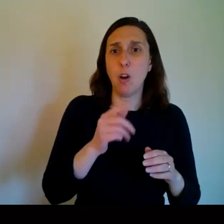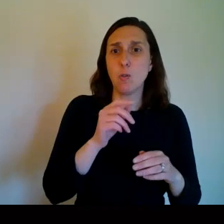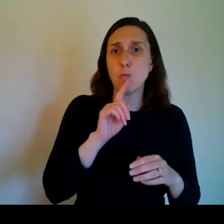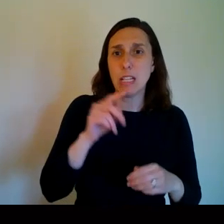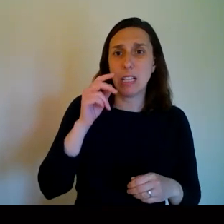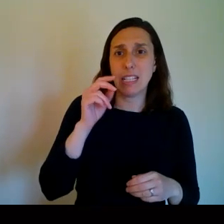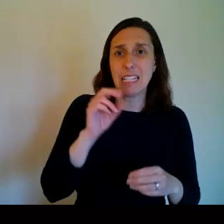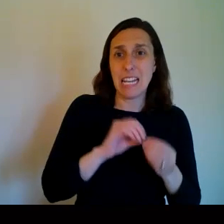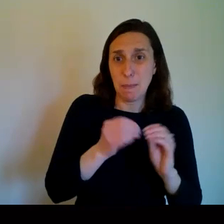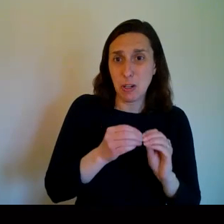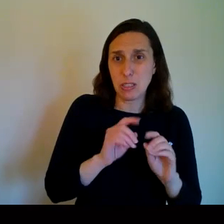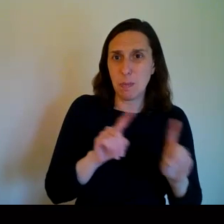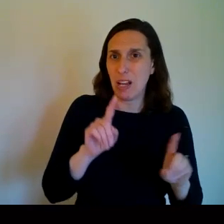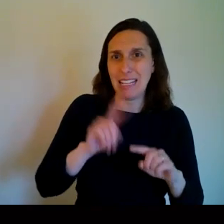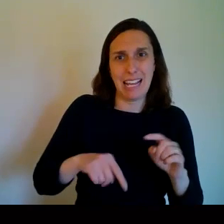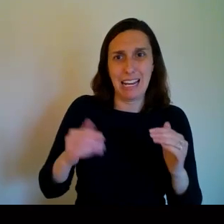cannot equal 0.